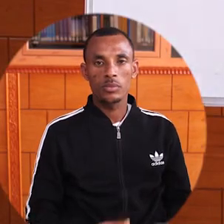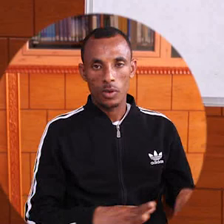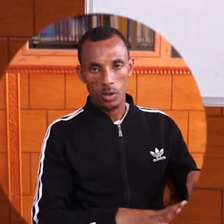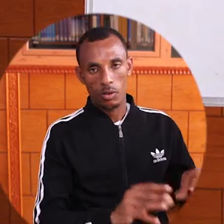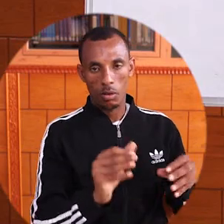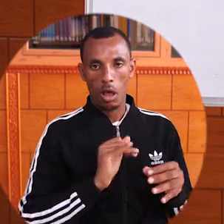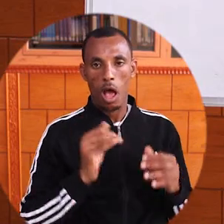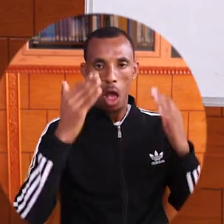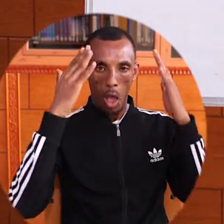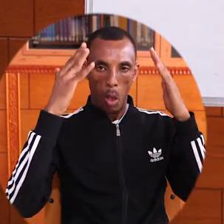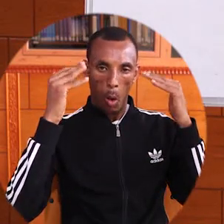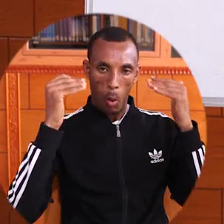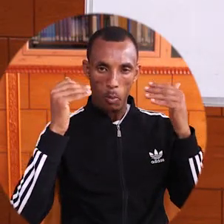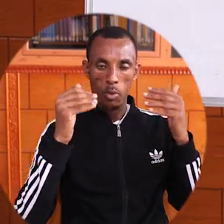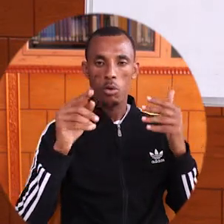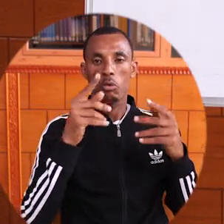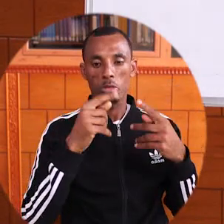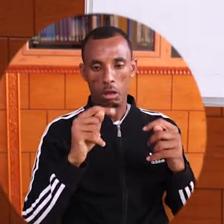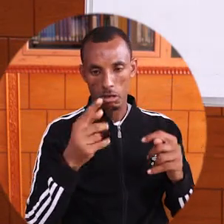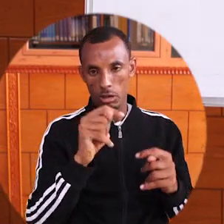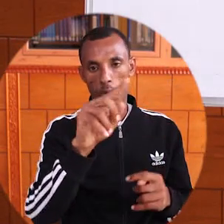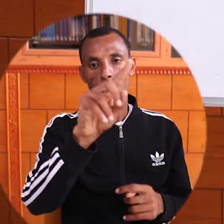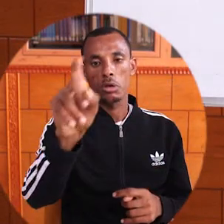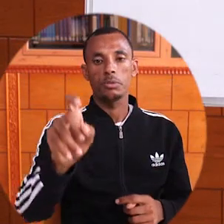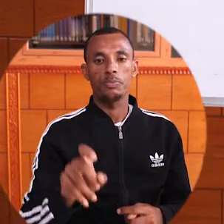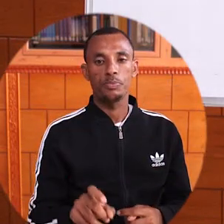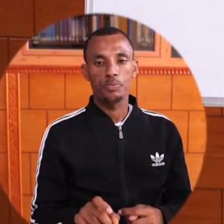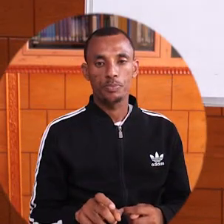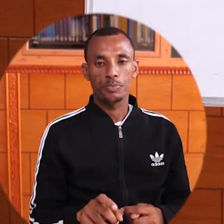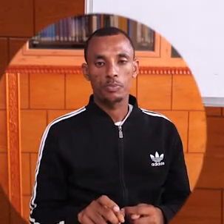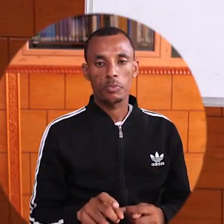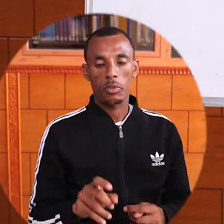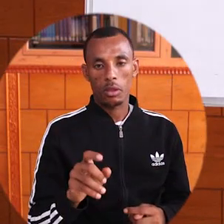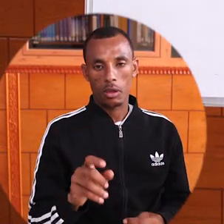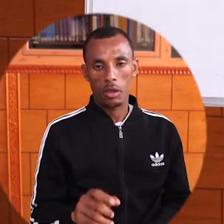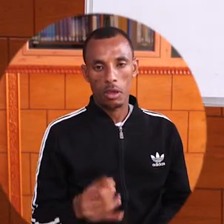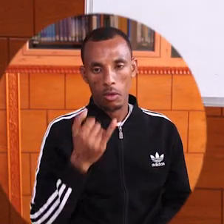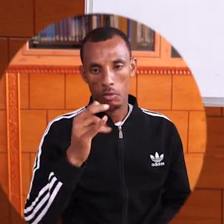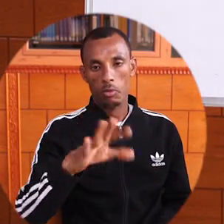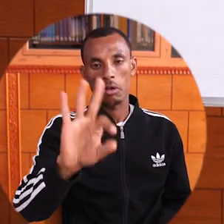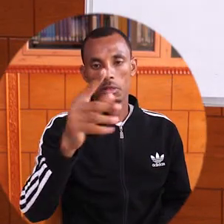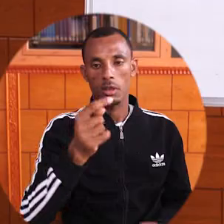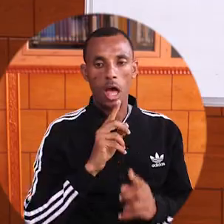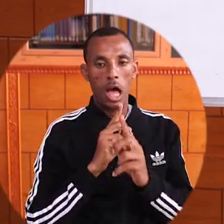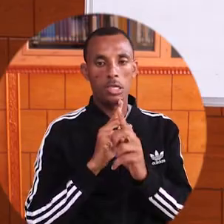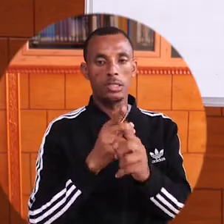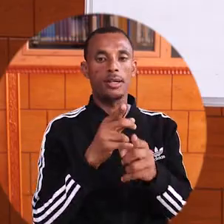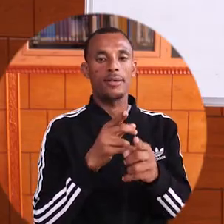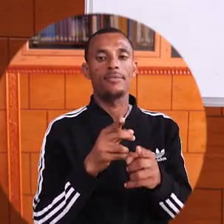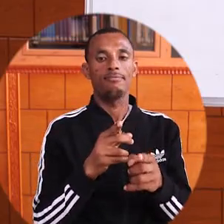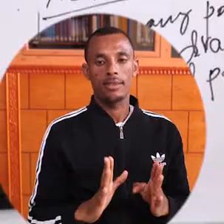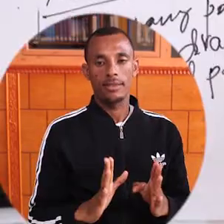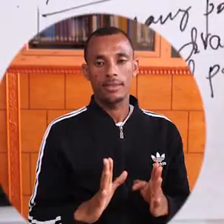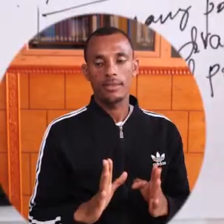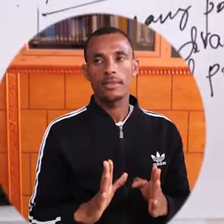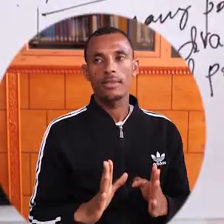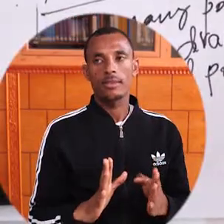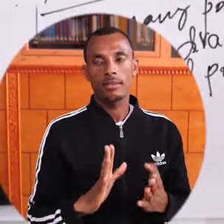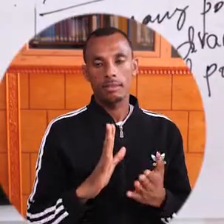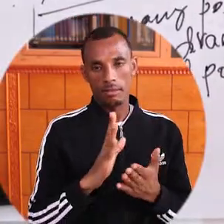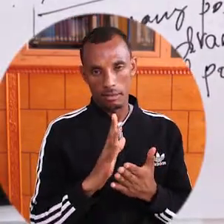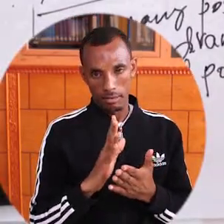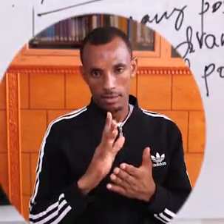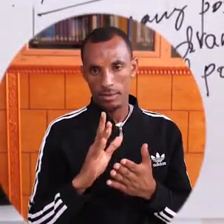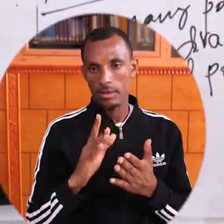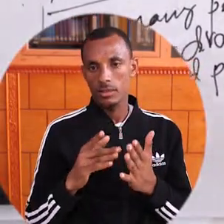Students, I hope to try the question. So if you get the answer, let you the correction from